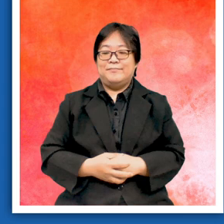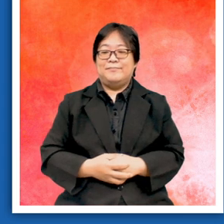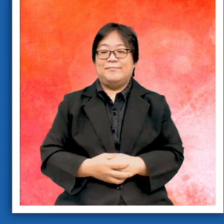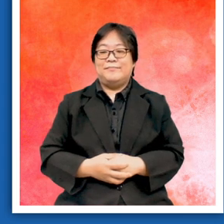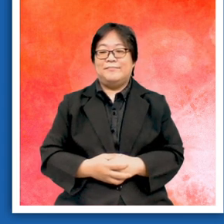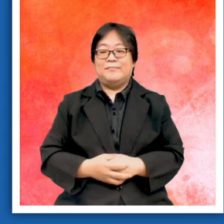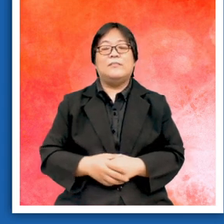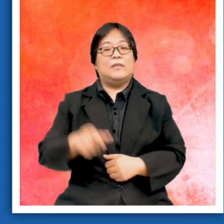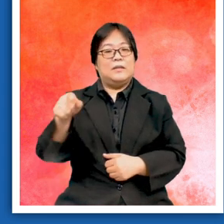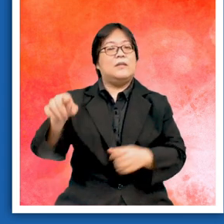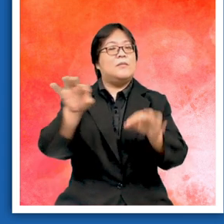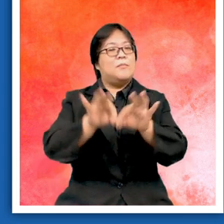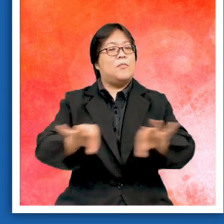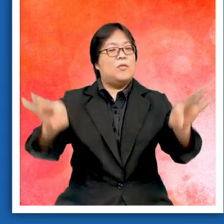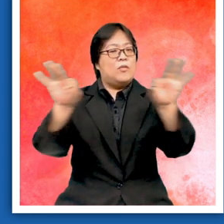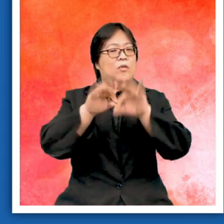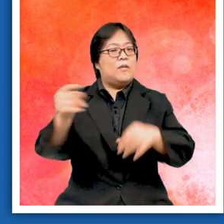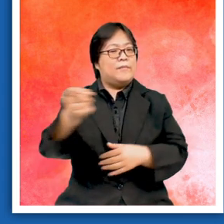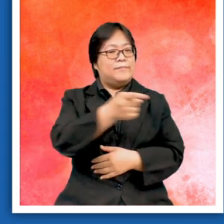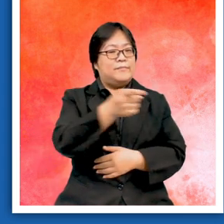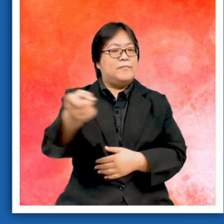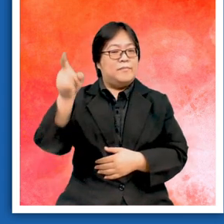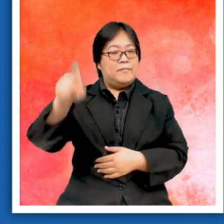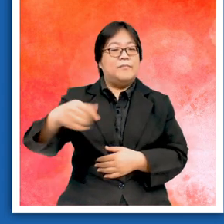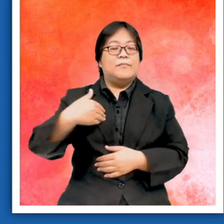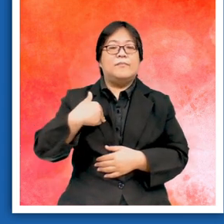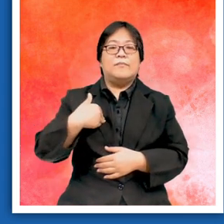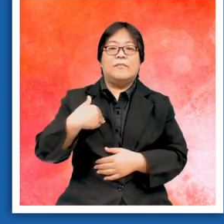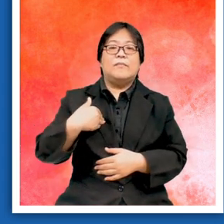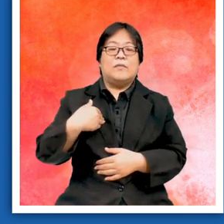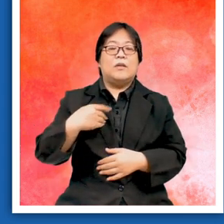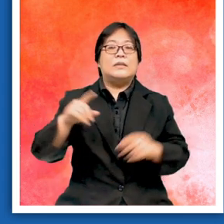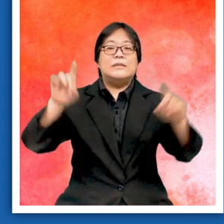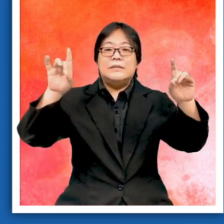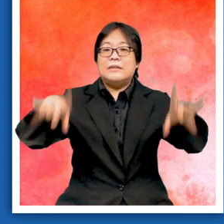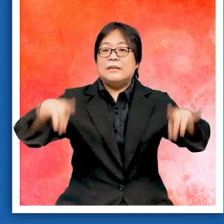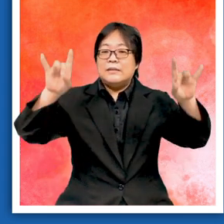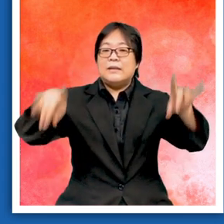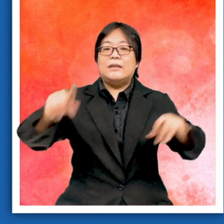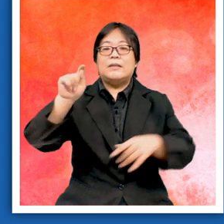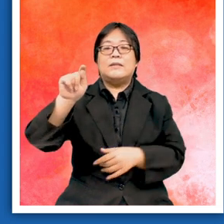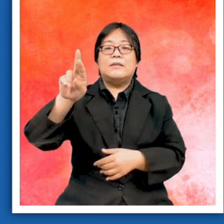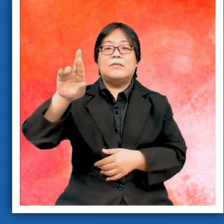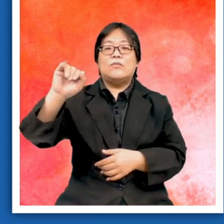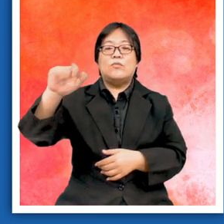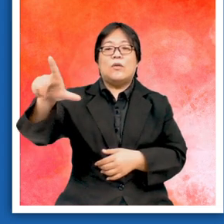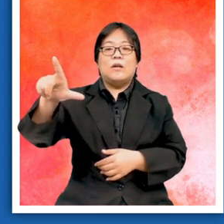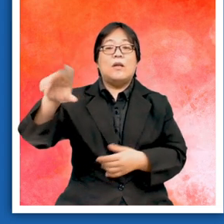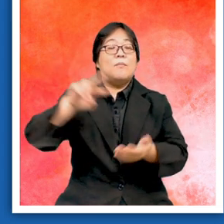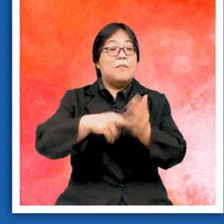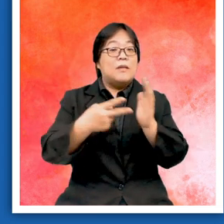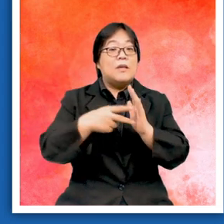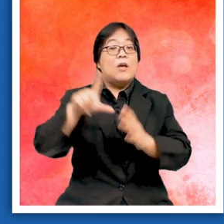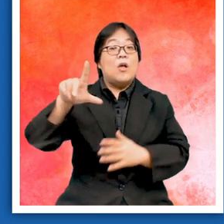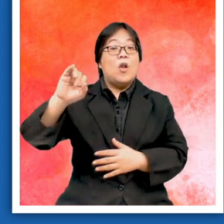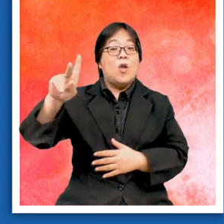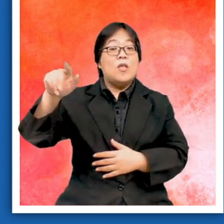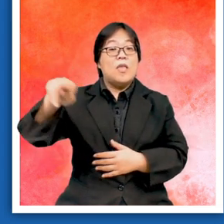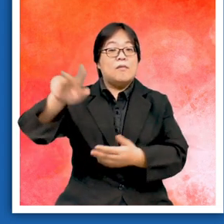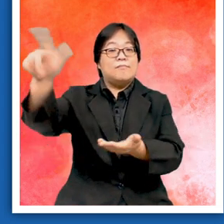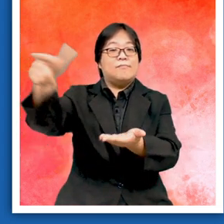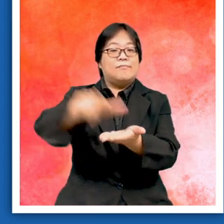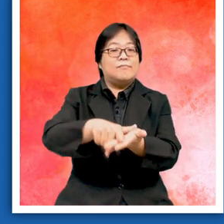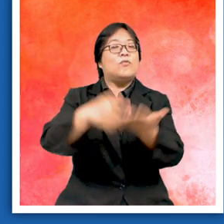So it is important for you to have a dry run so that the lockdown browser is installed on